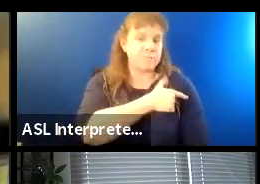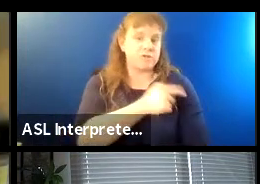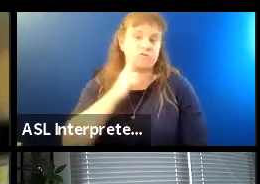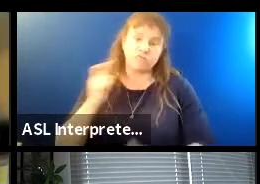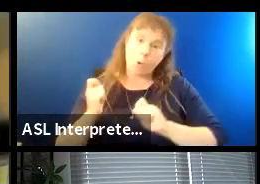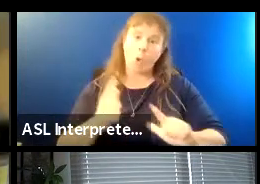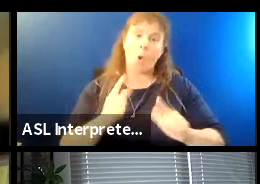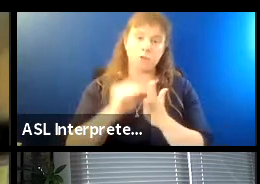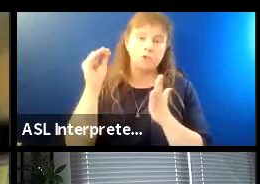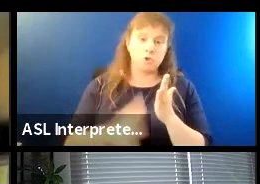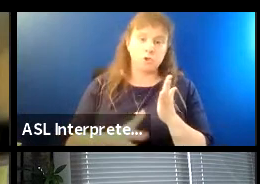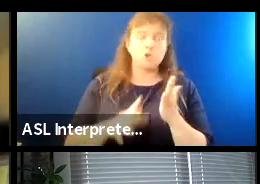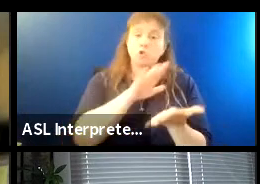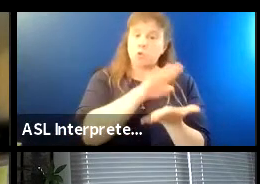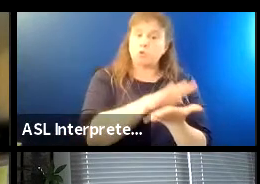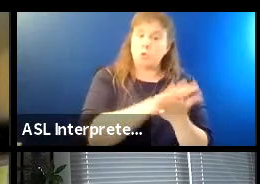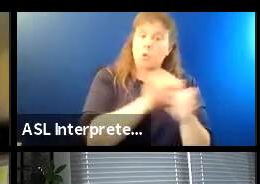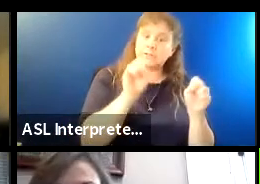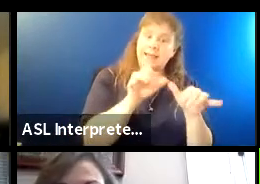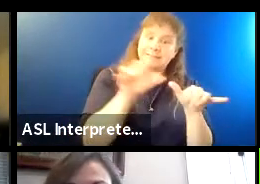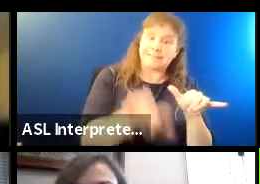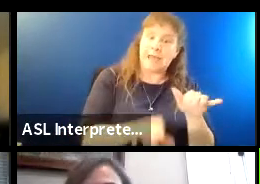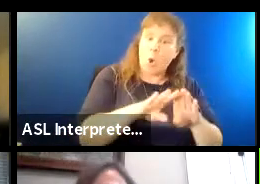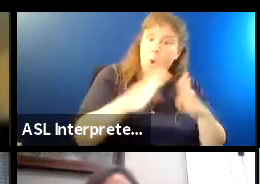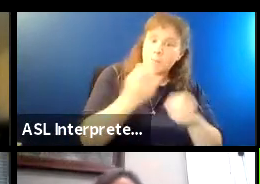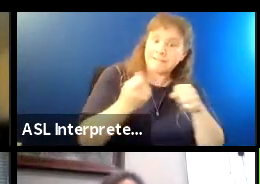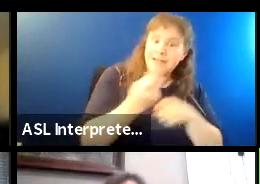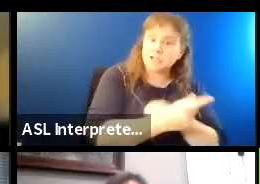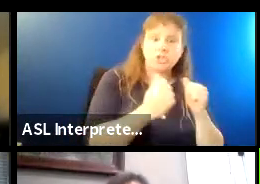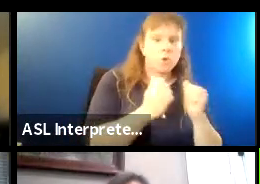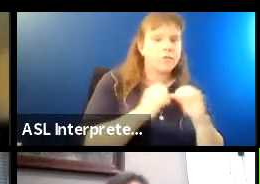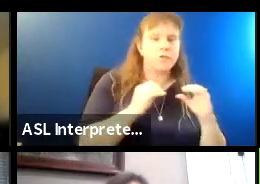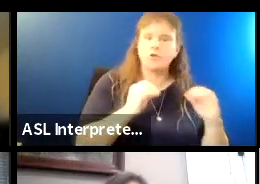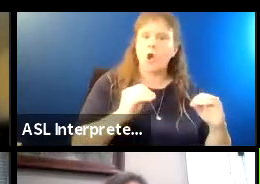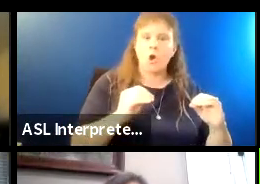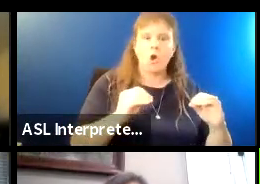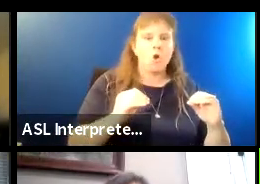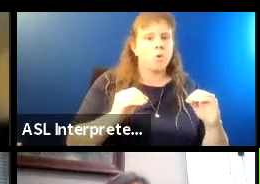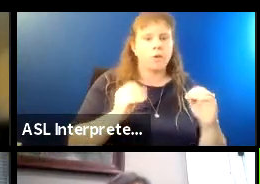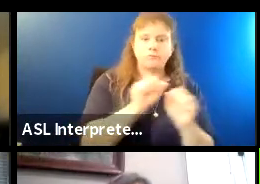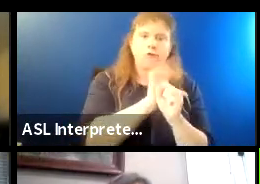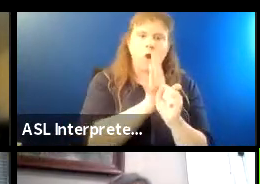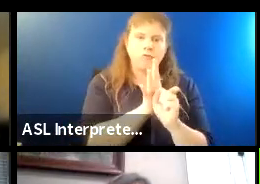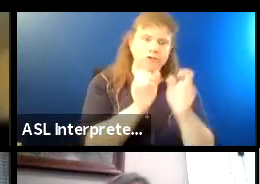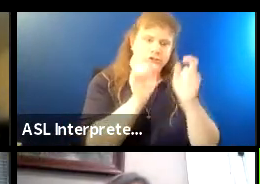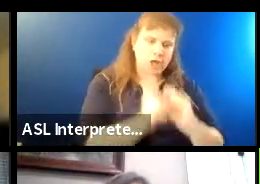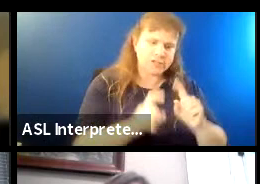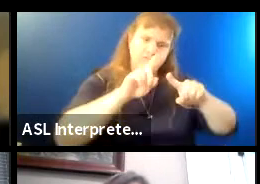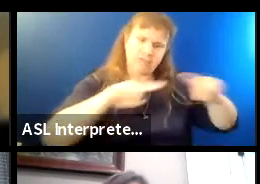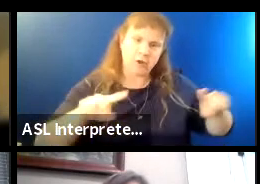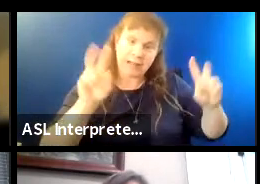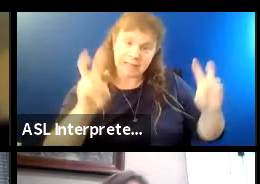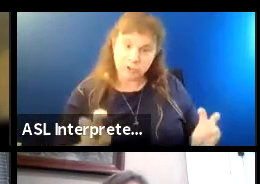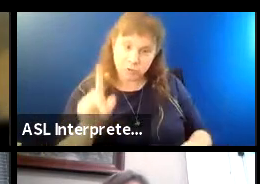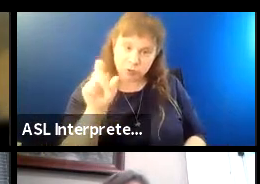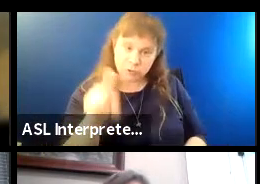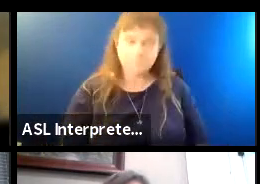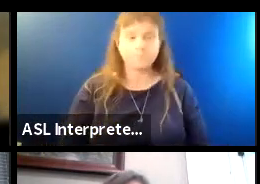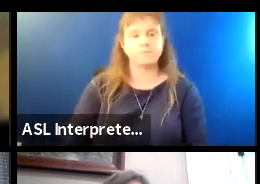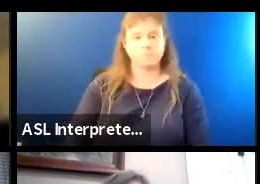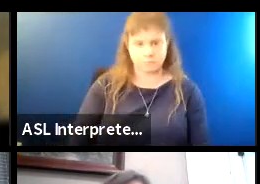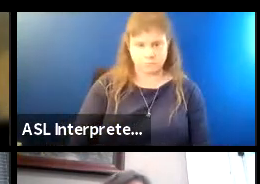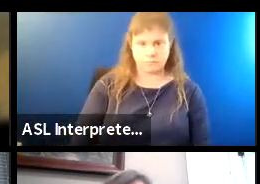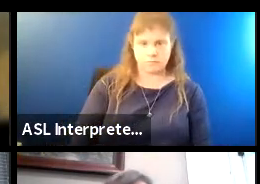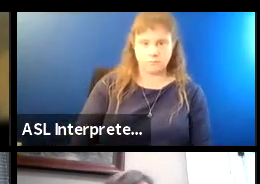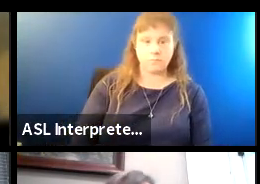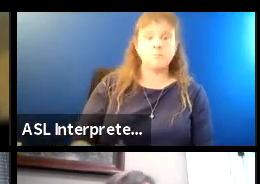all students, so schools can, you know, remain open next year without any variant issues and other? Thank you. Yeah, and I'd like to ask